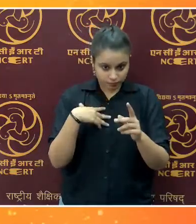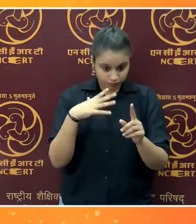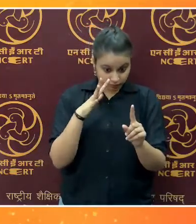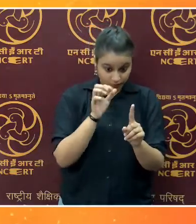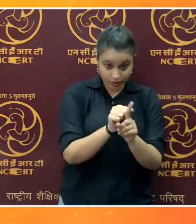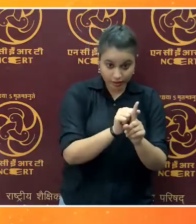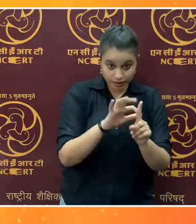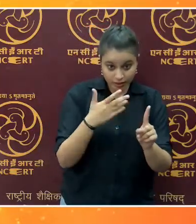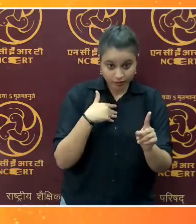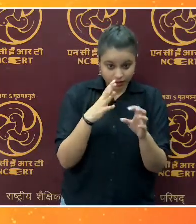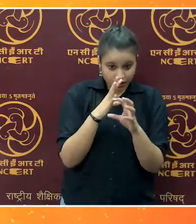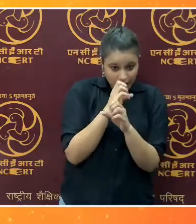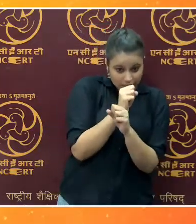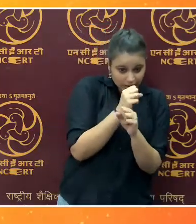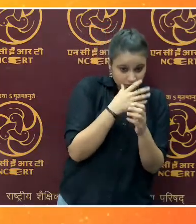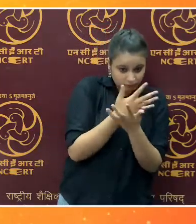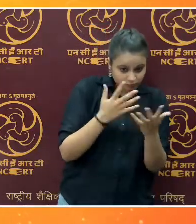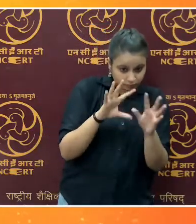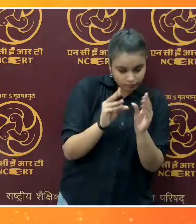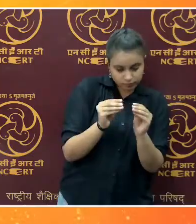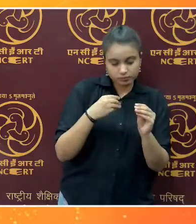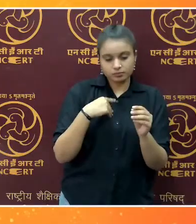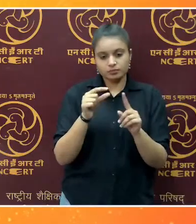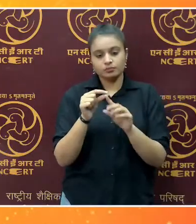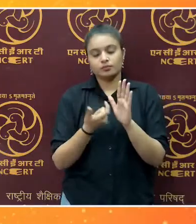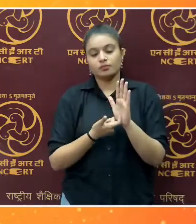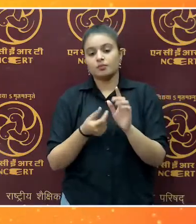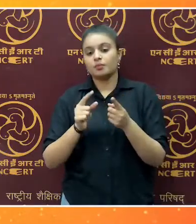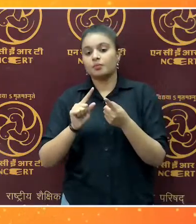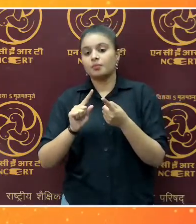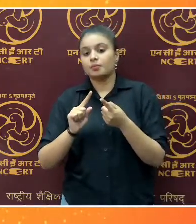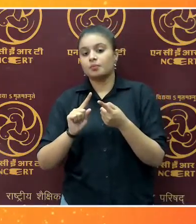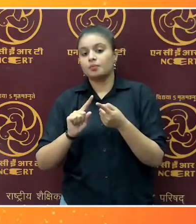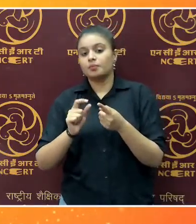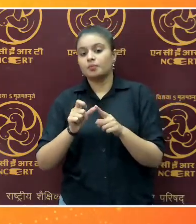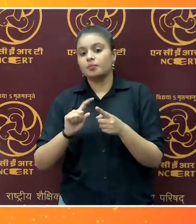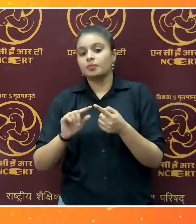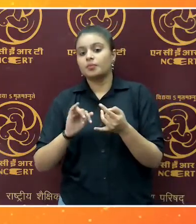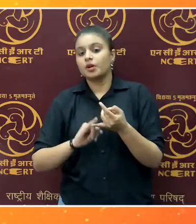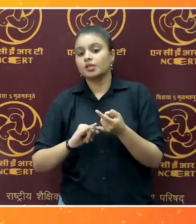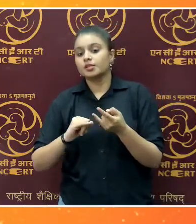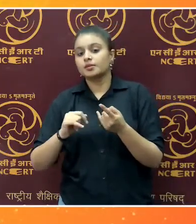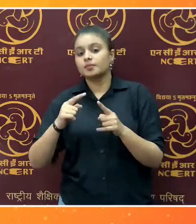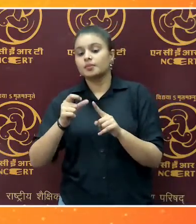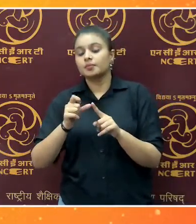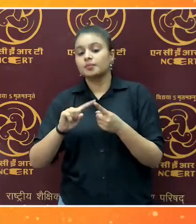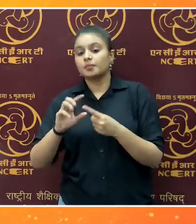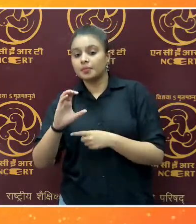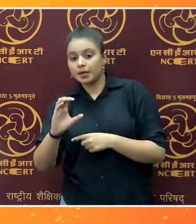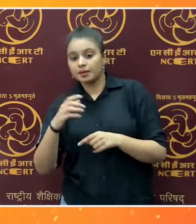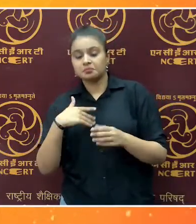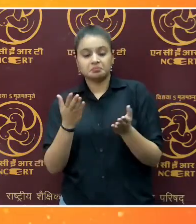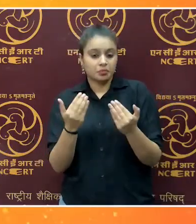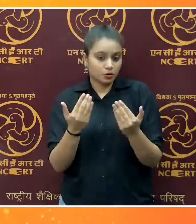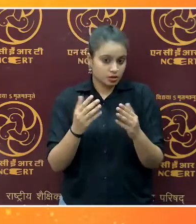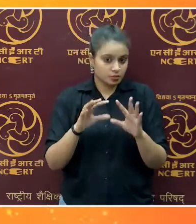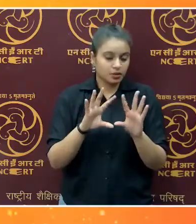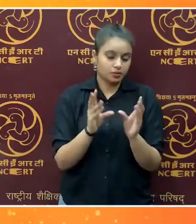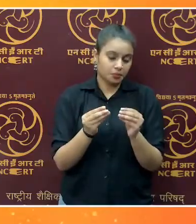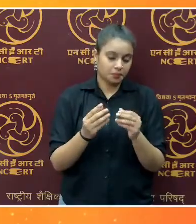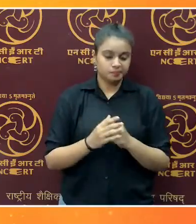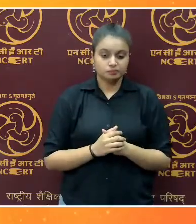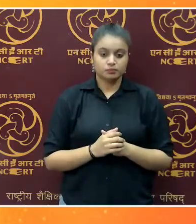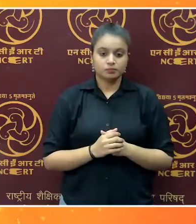you may be hiding something. Prospect. Prospect means something, possibility in the future. Possibility, yeah.